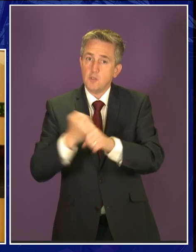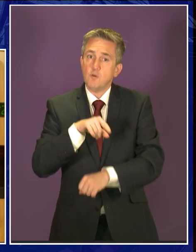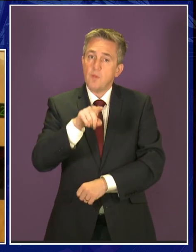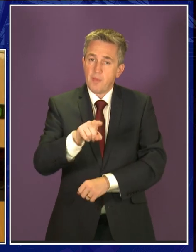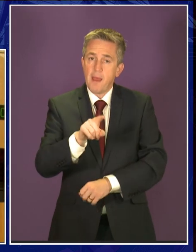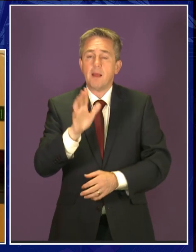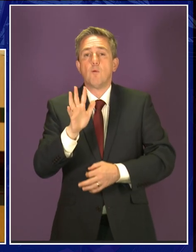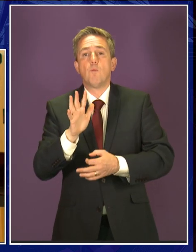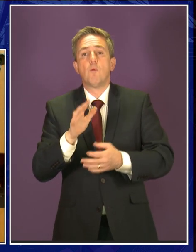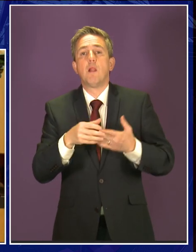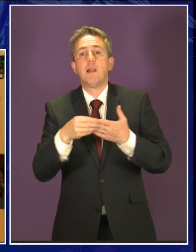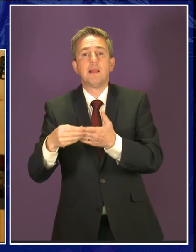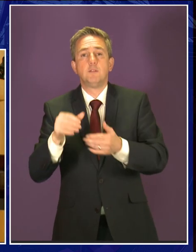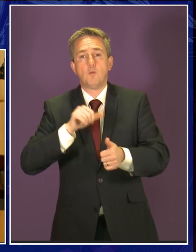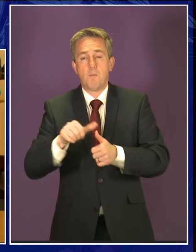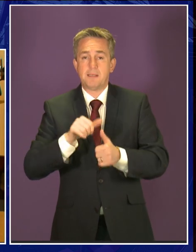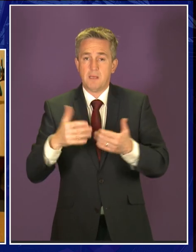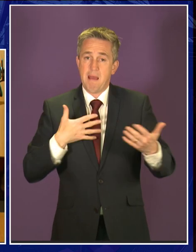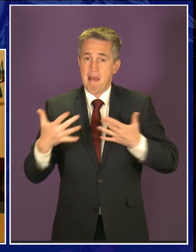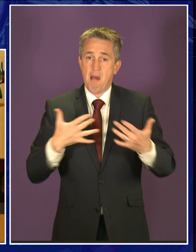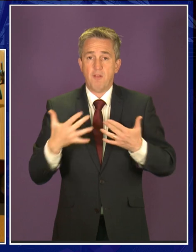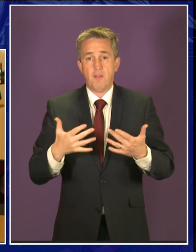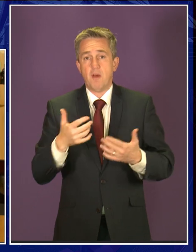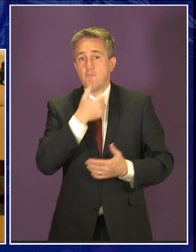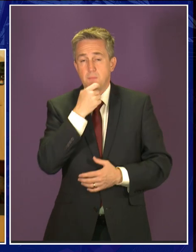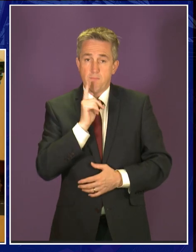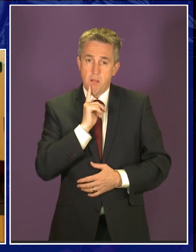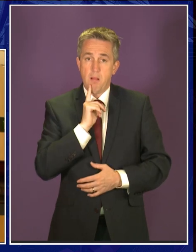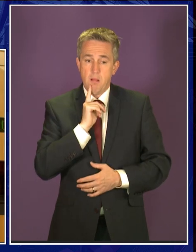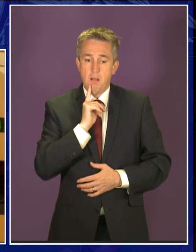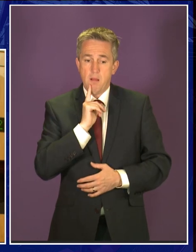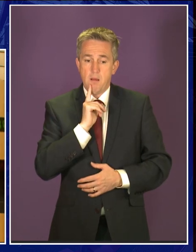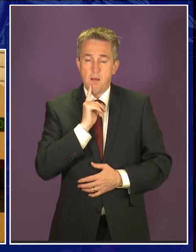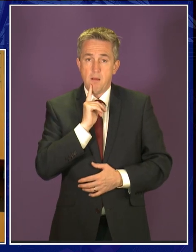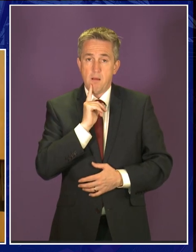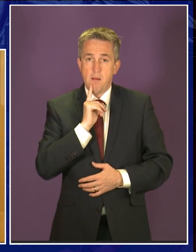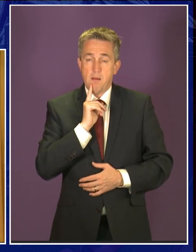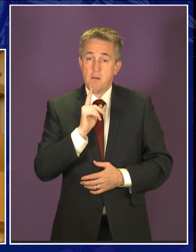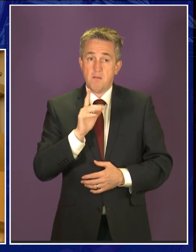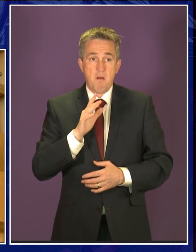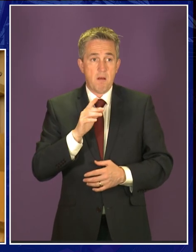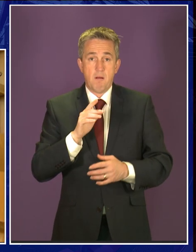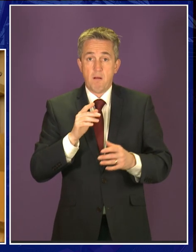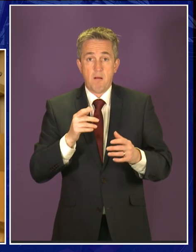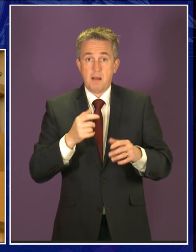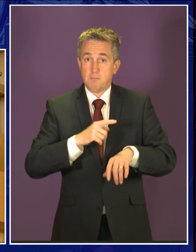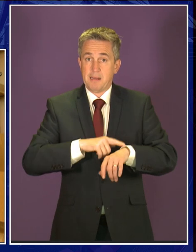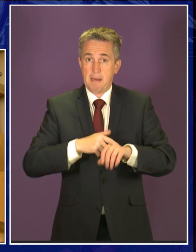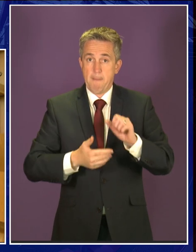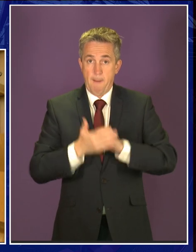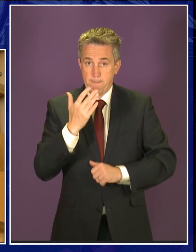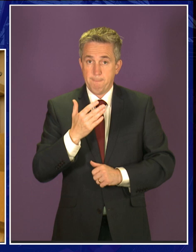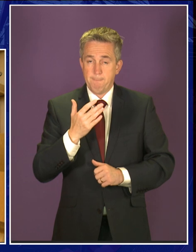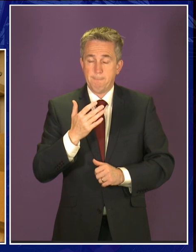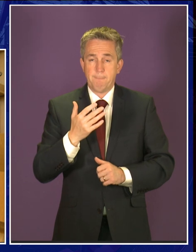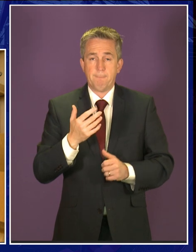improve and lead to a better population's health. I'm totally convinced. So that's as far as I'm going, and it